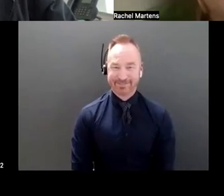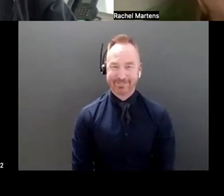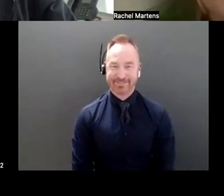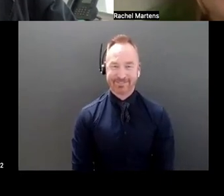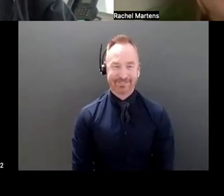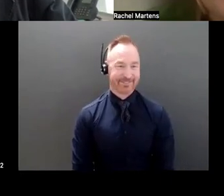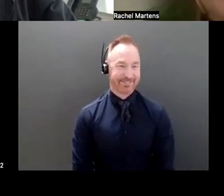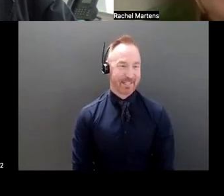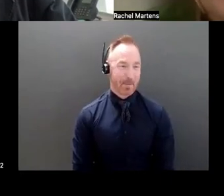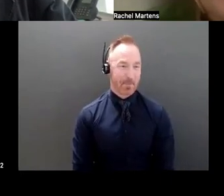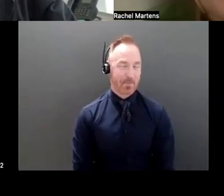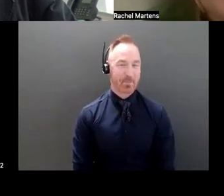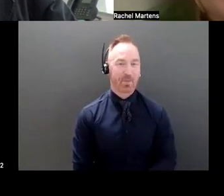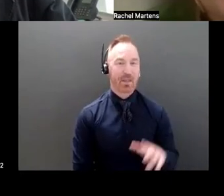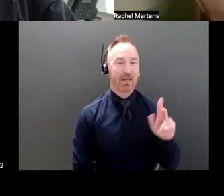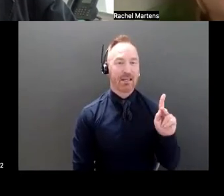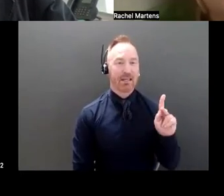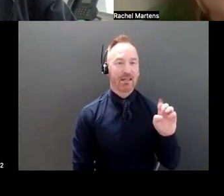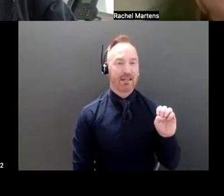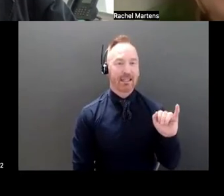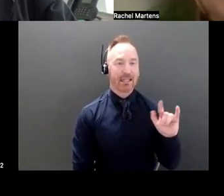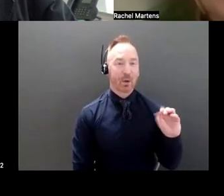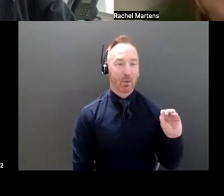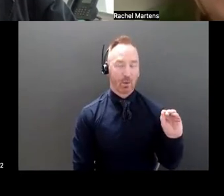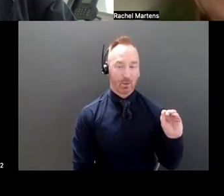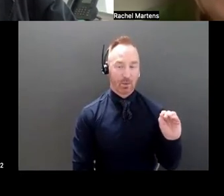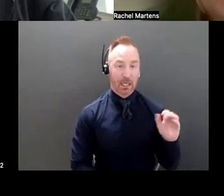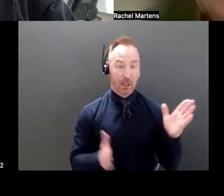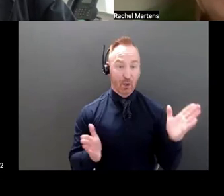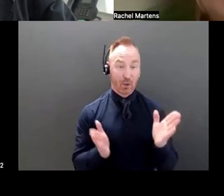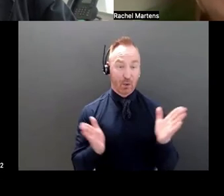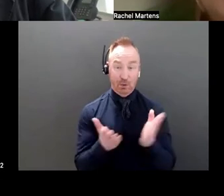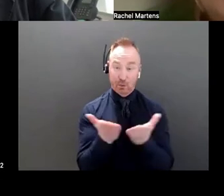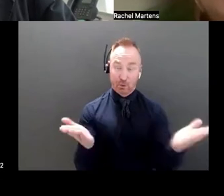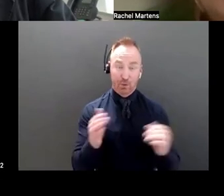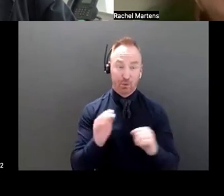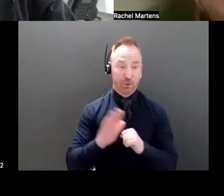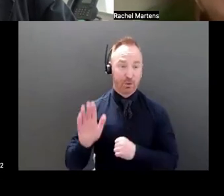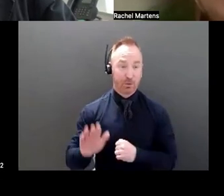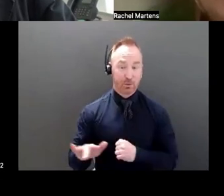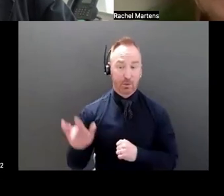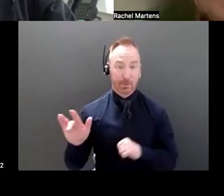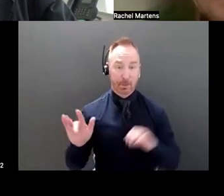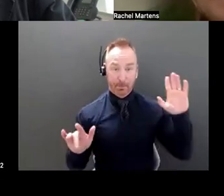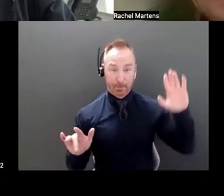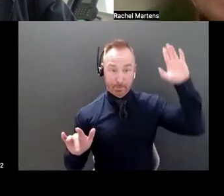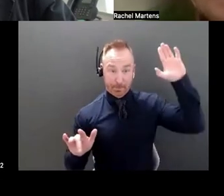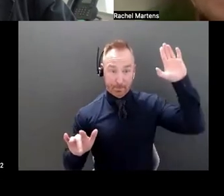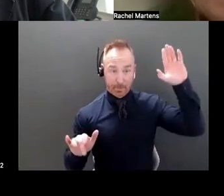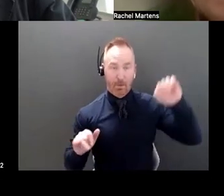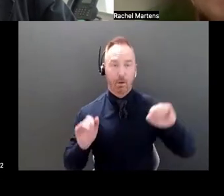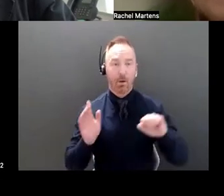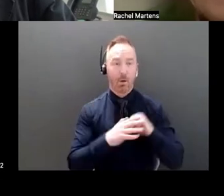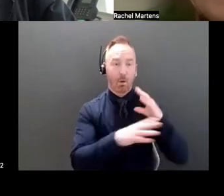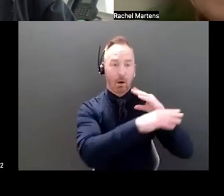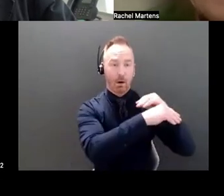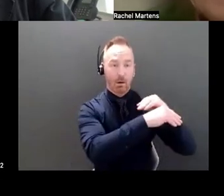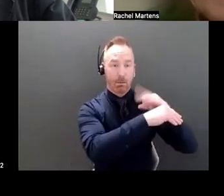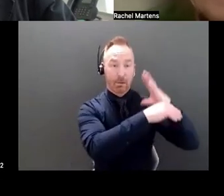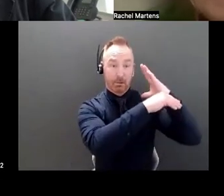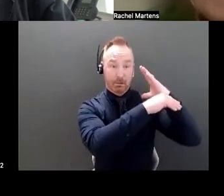Would encourage people to either raise their hand or to you can turn on your cameras. I see